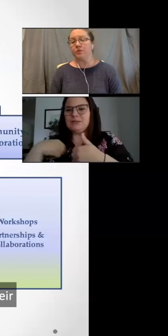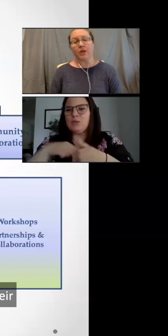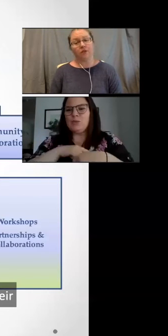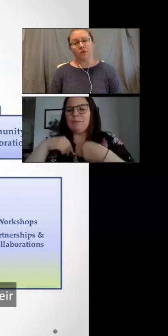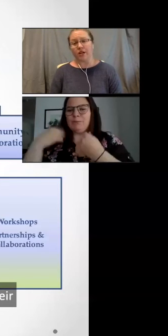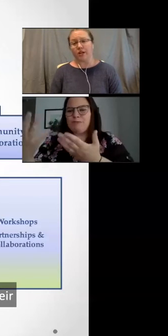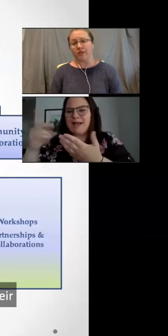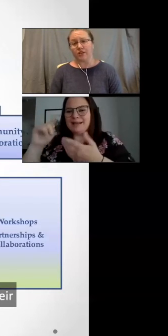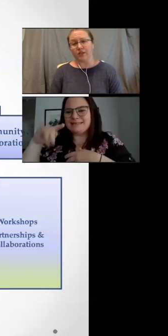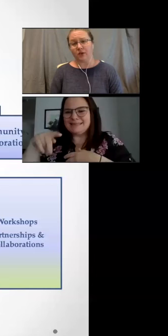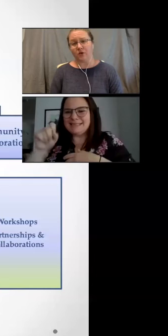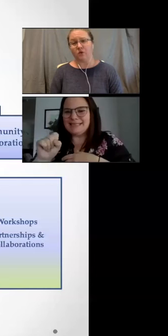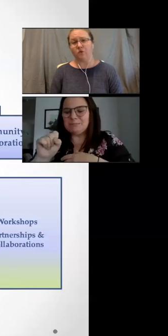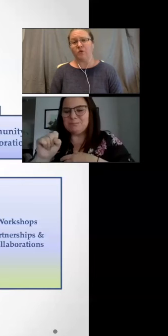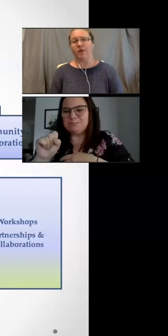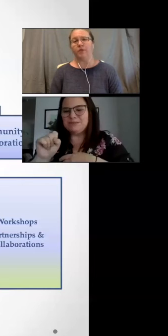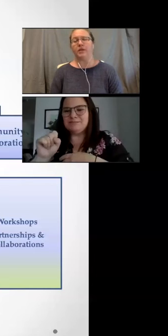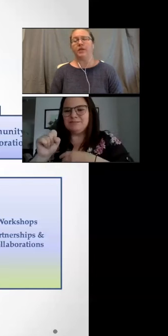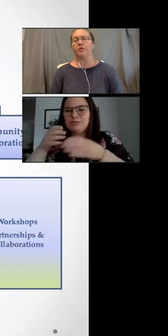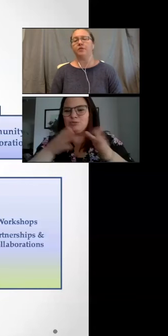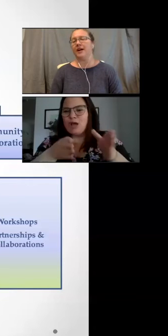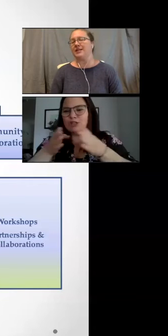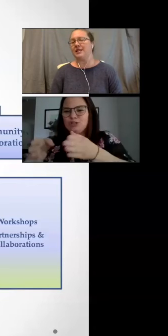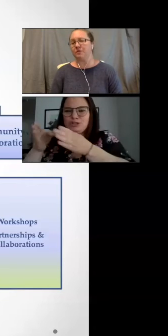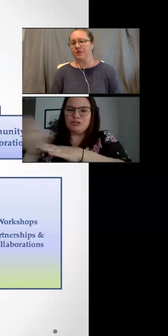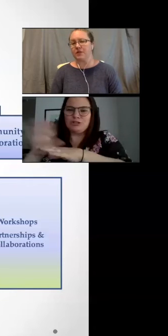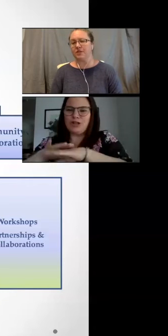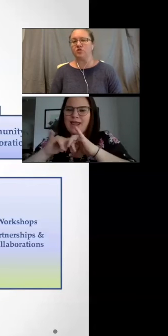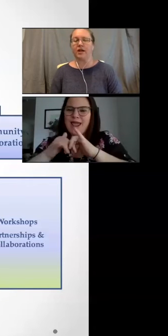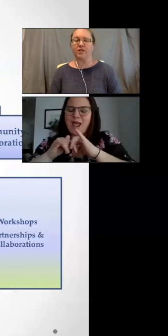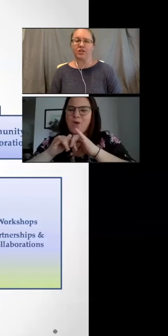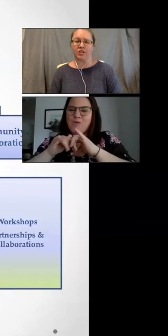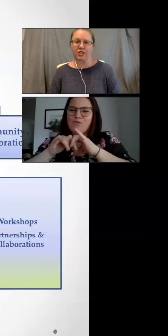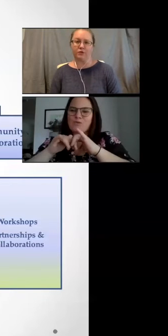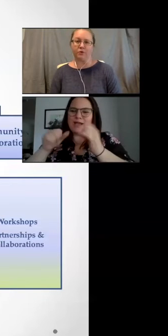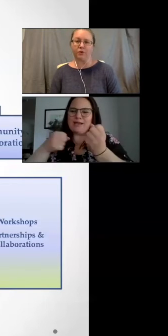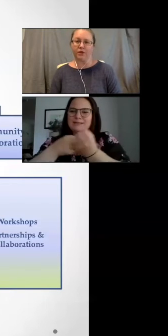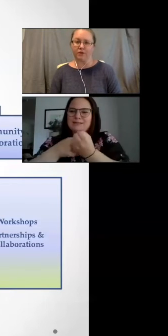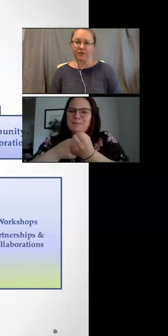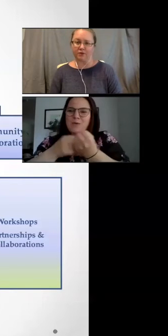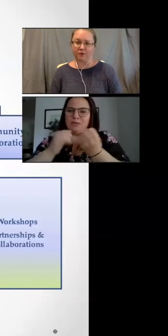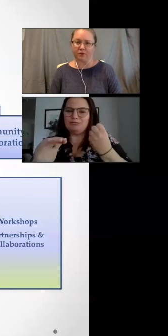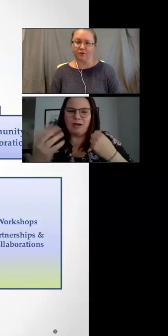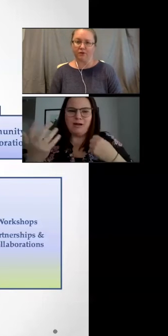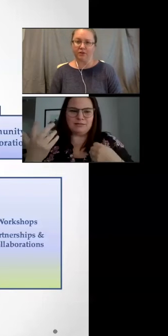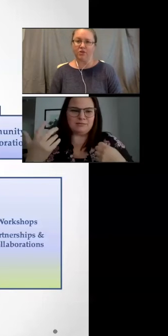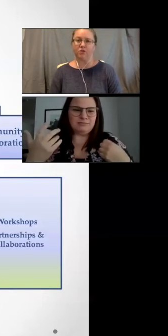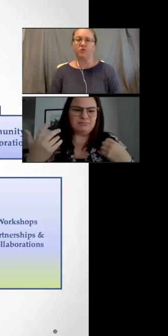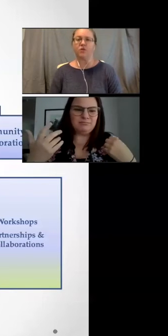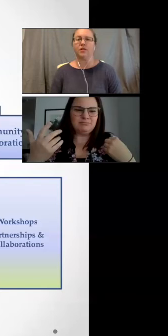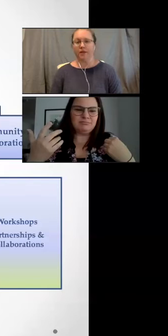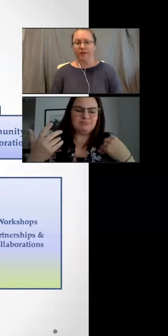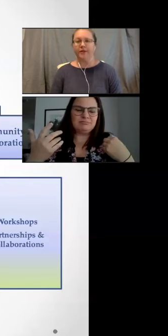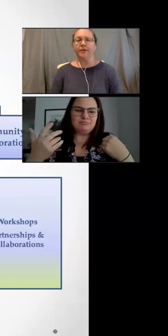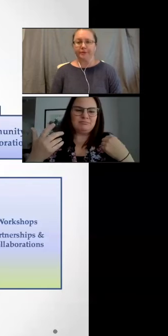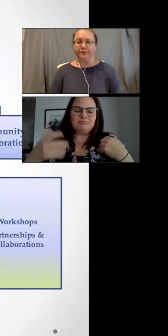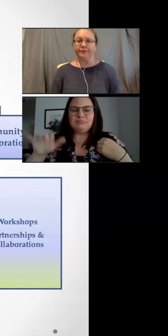also behavior challenges in the home, and we can provide tips and strategies for working with deaf and hard of hearing